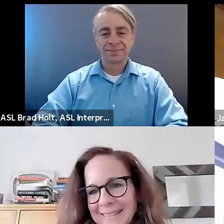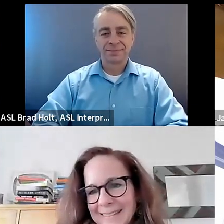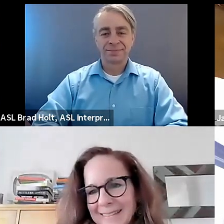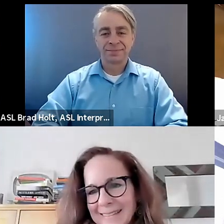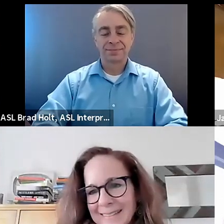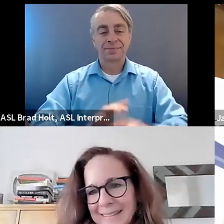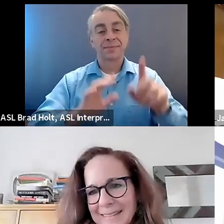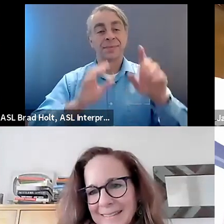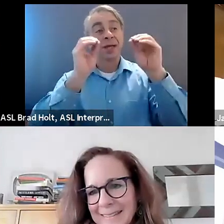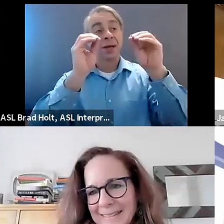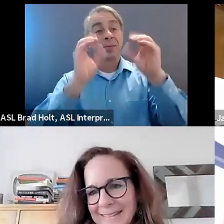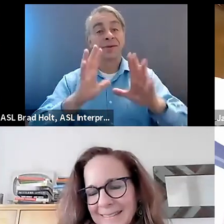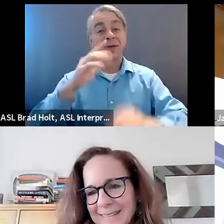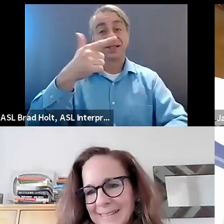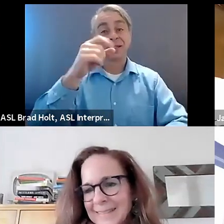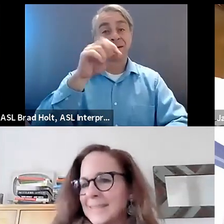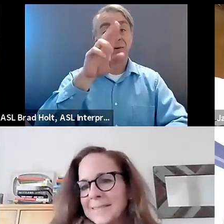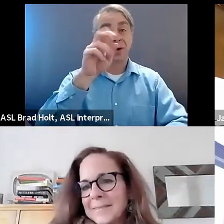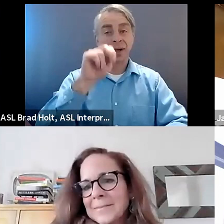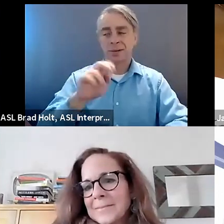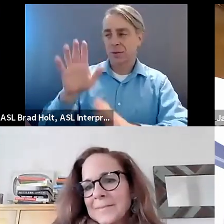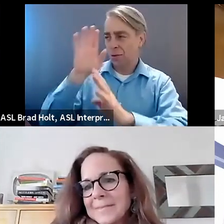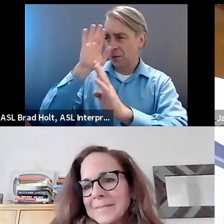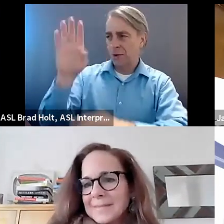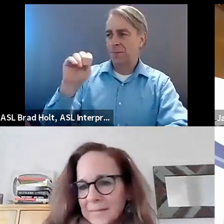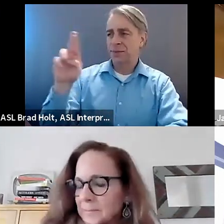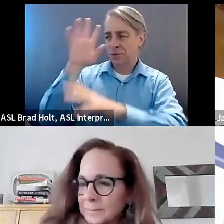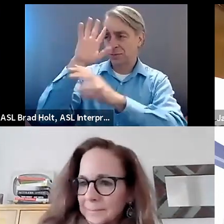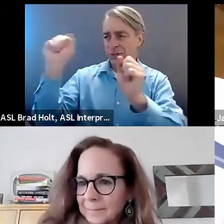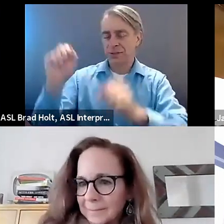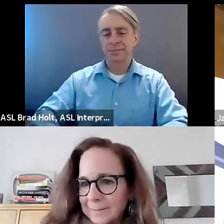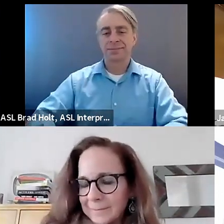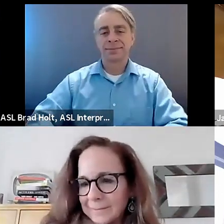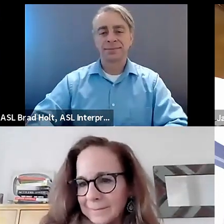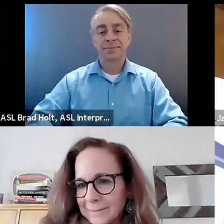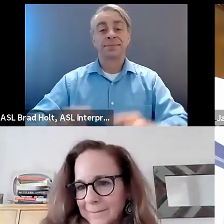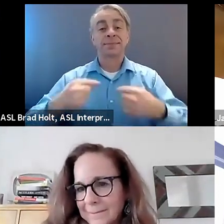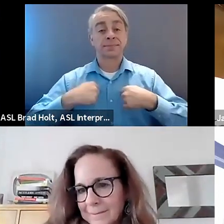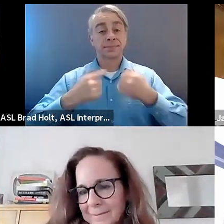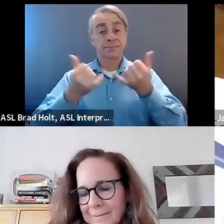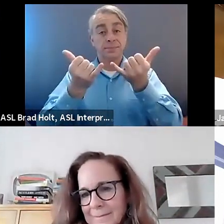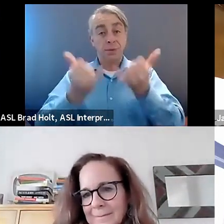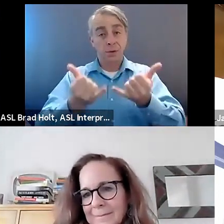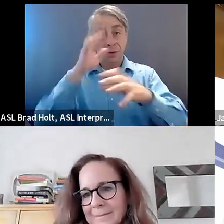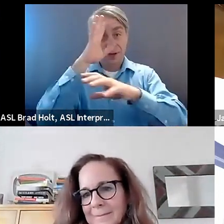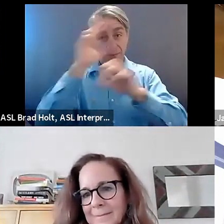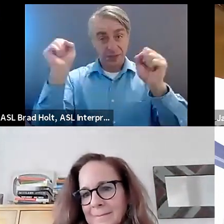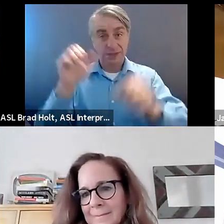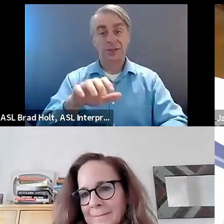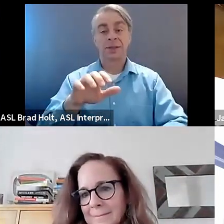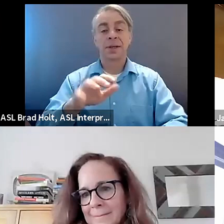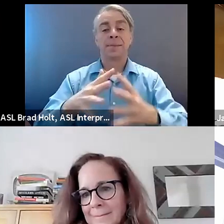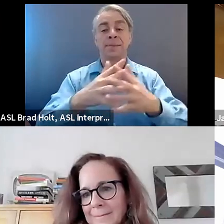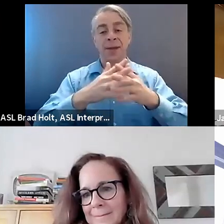Professor Gordon. Mr. President. As the current president of the American Educational Research